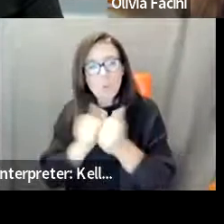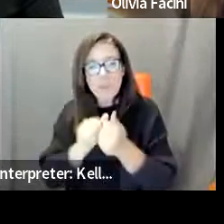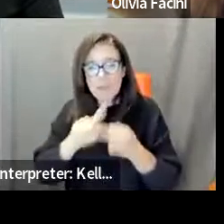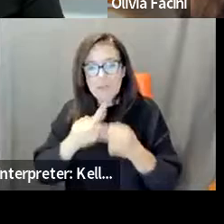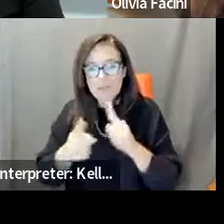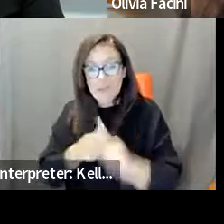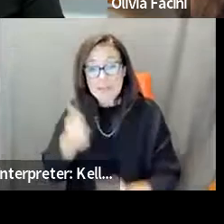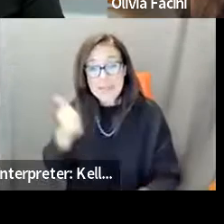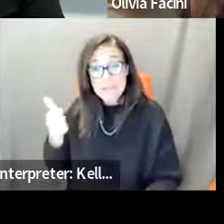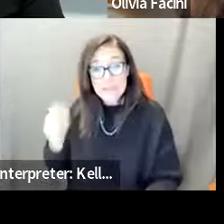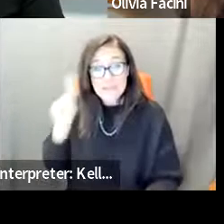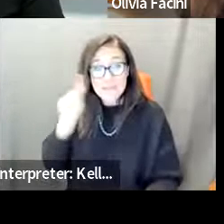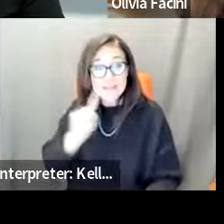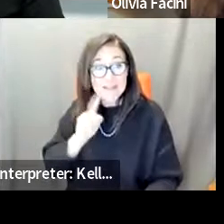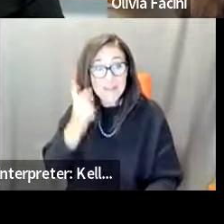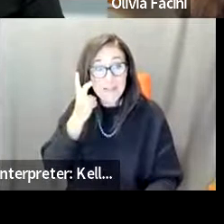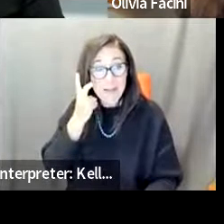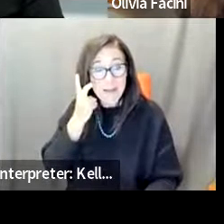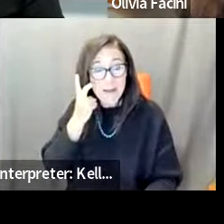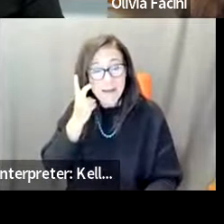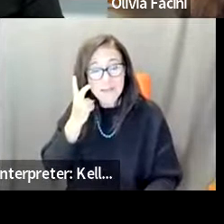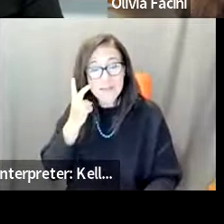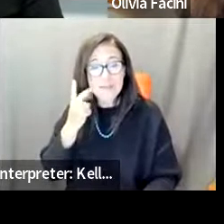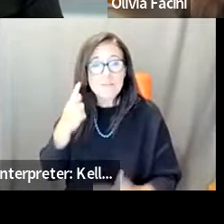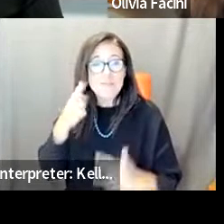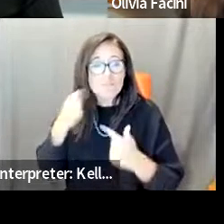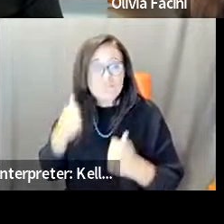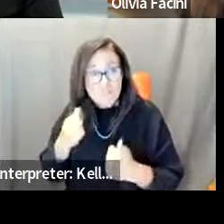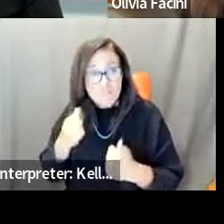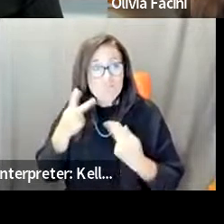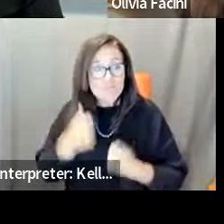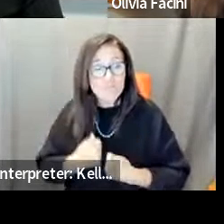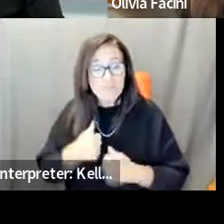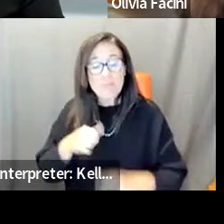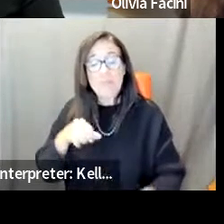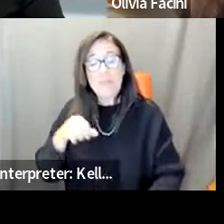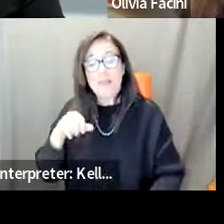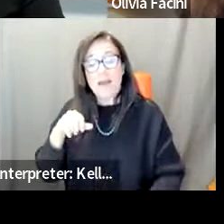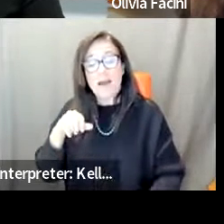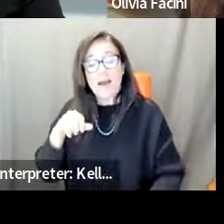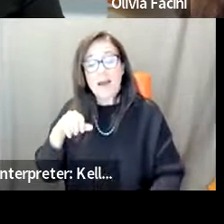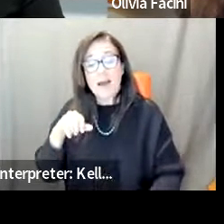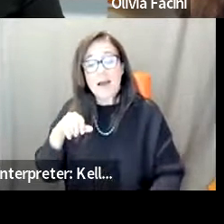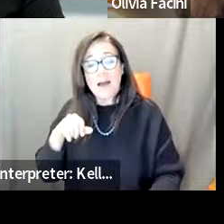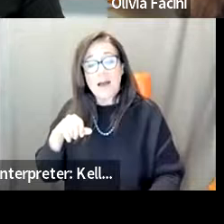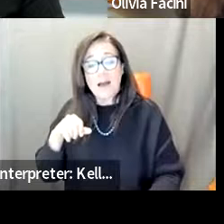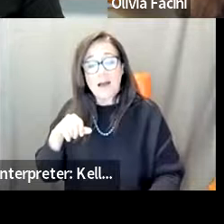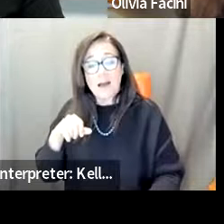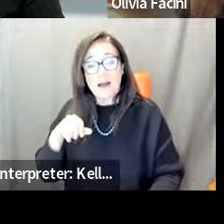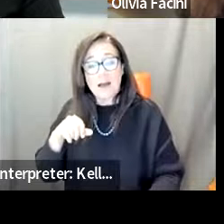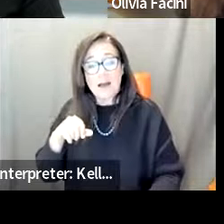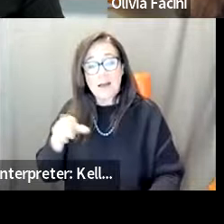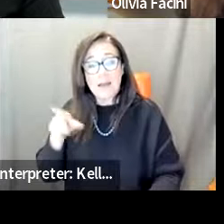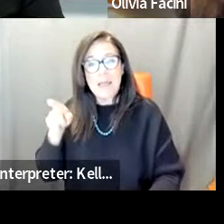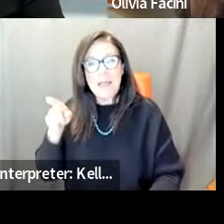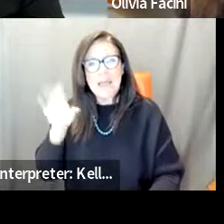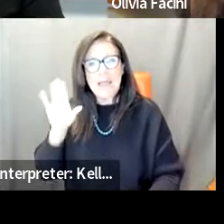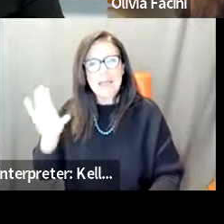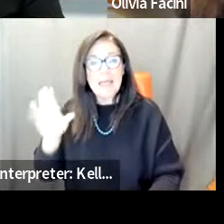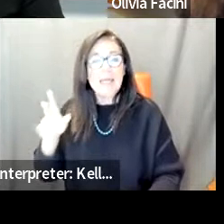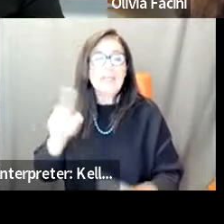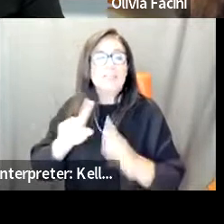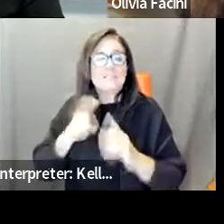deaf blind. He's partially deaf and partially blind, and he thought that because he started losing his vision,